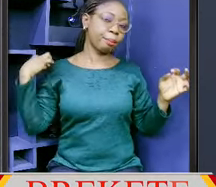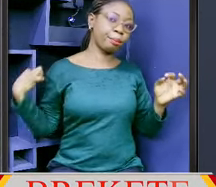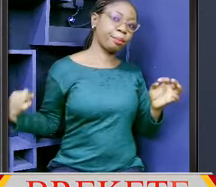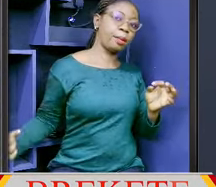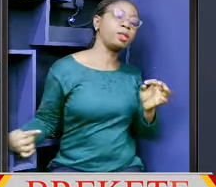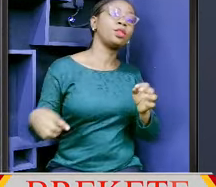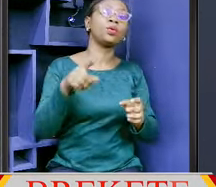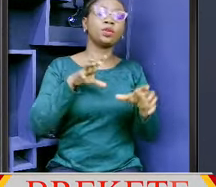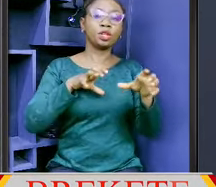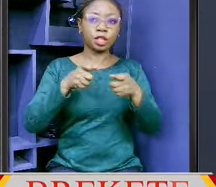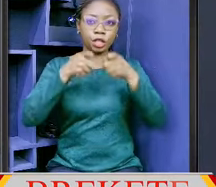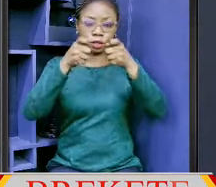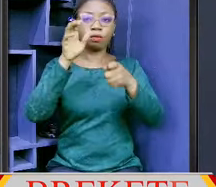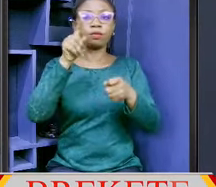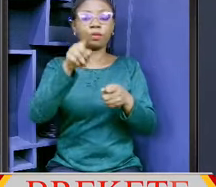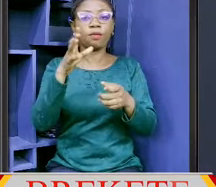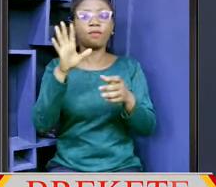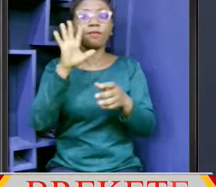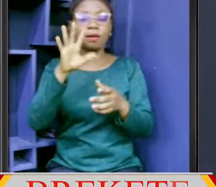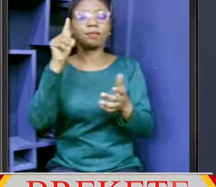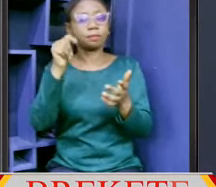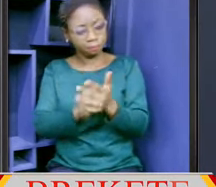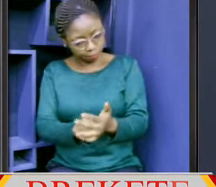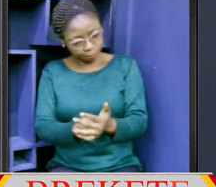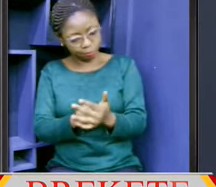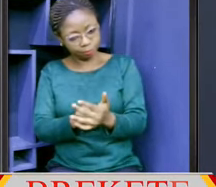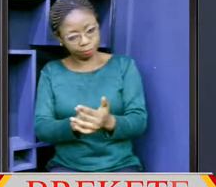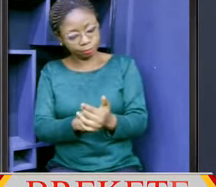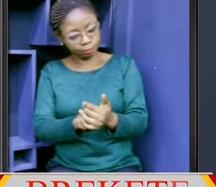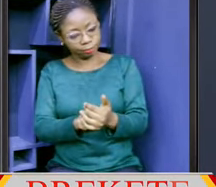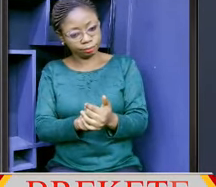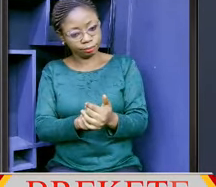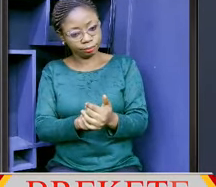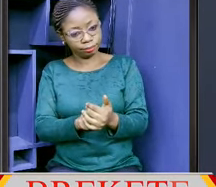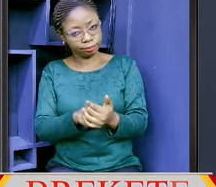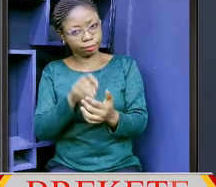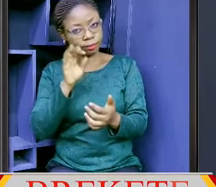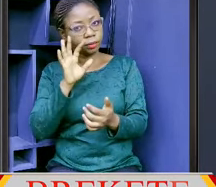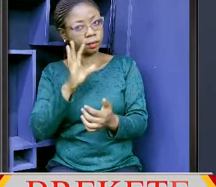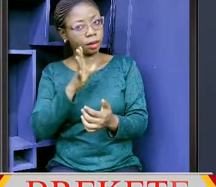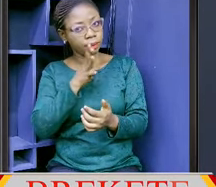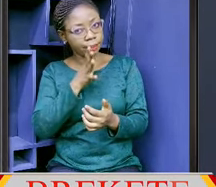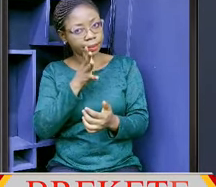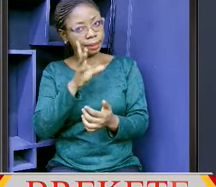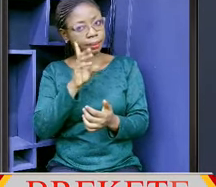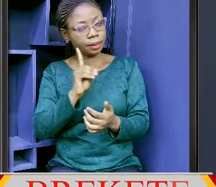sir. Mommy, Mama Destiny. Sir?